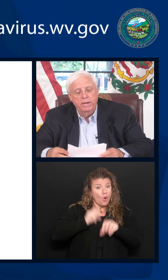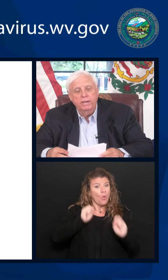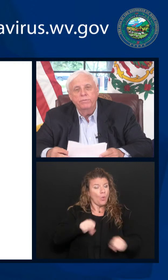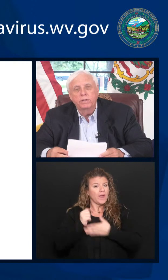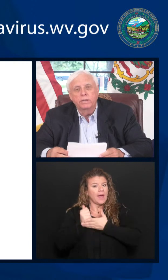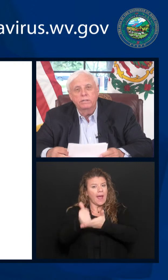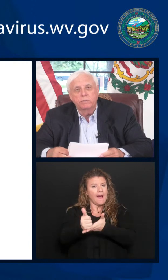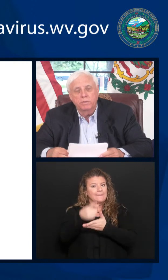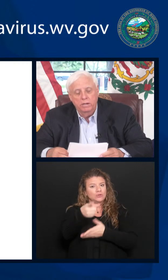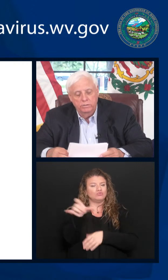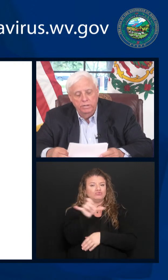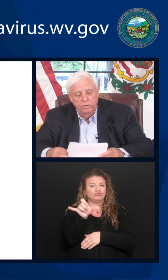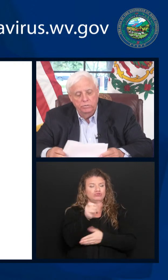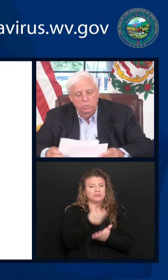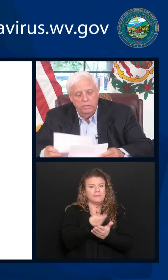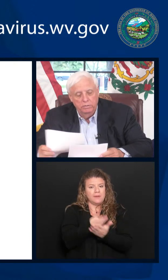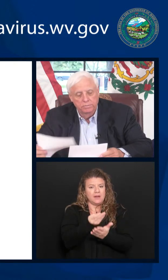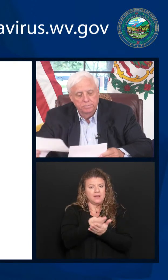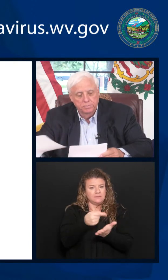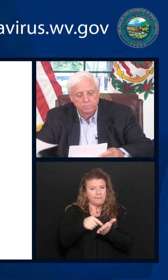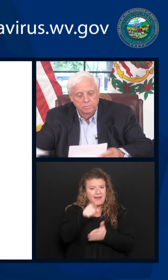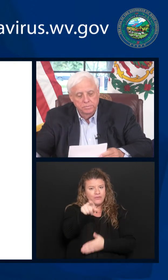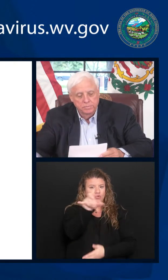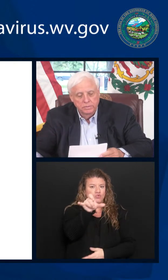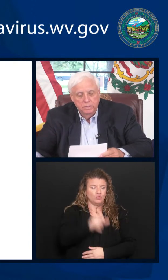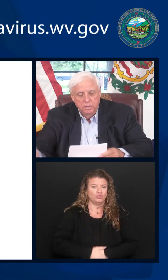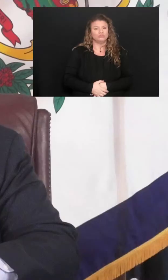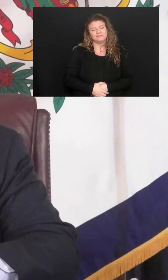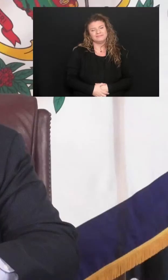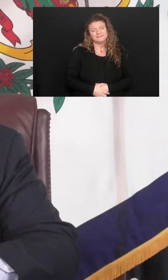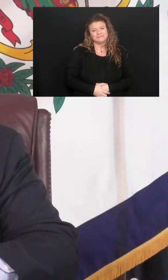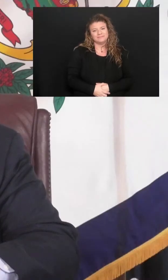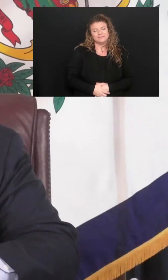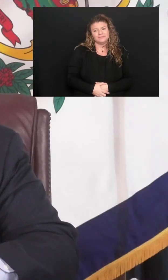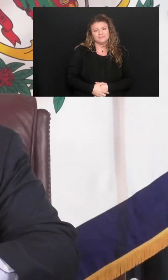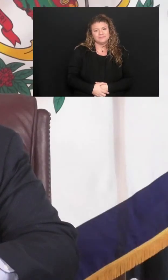to backfill and get some dollars to you as well.